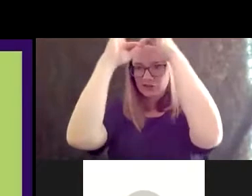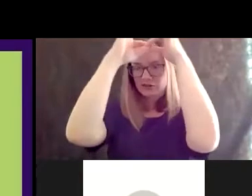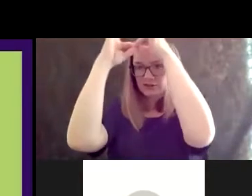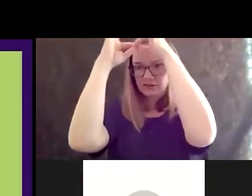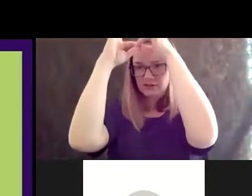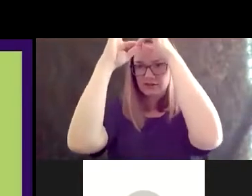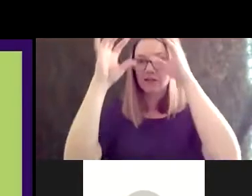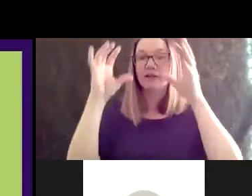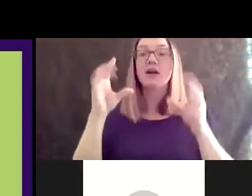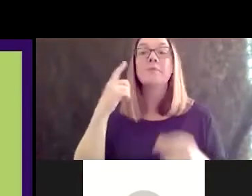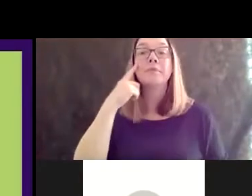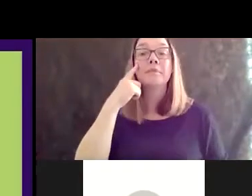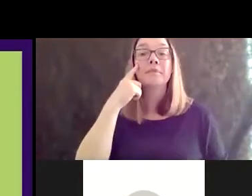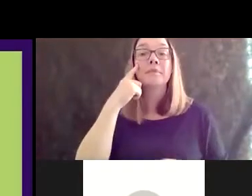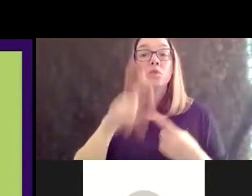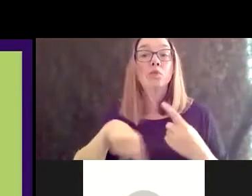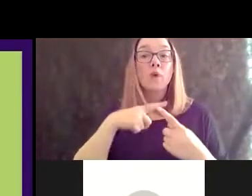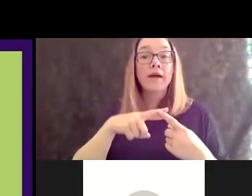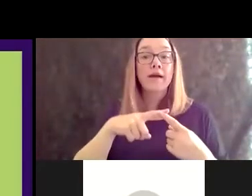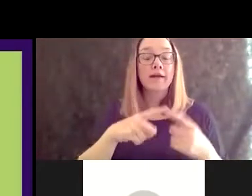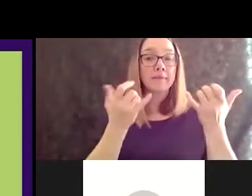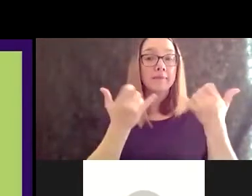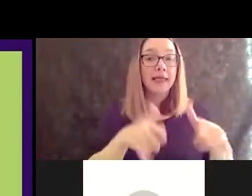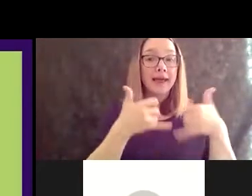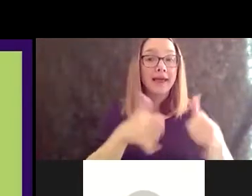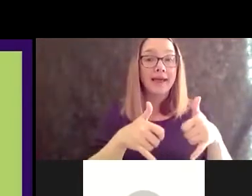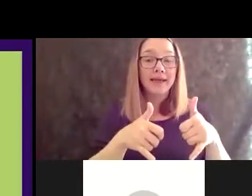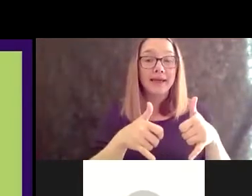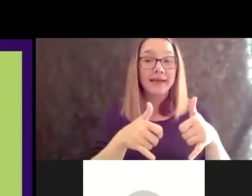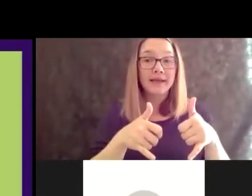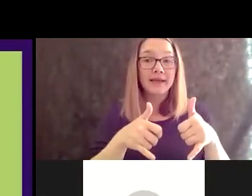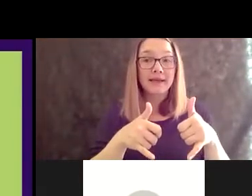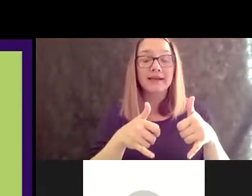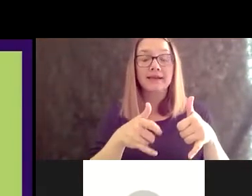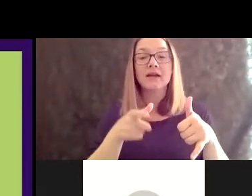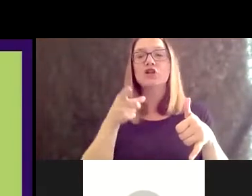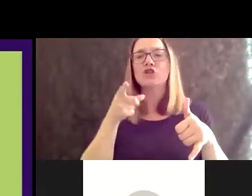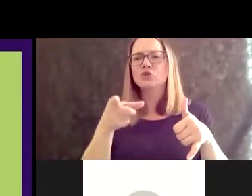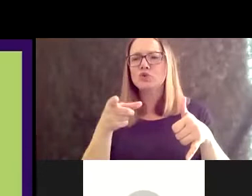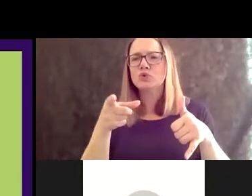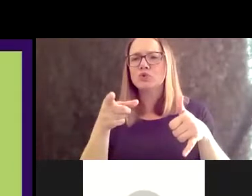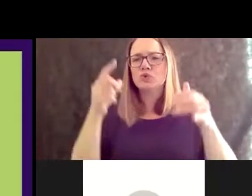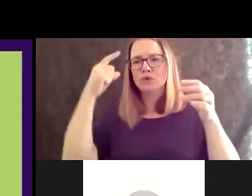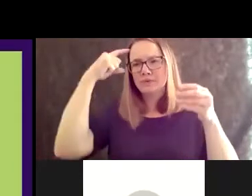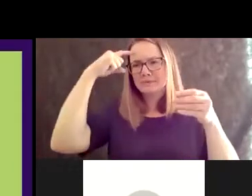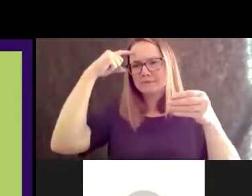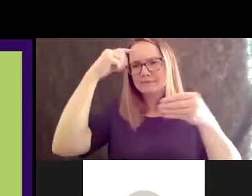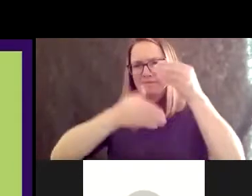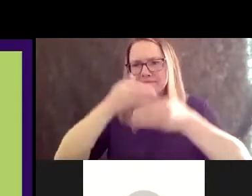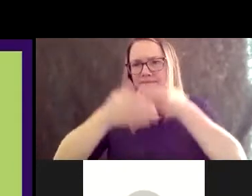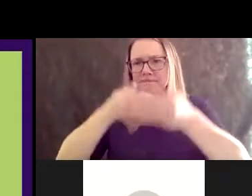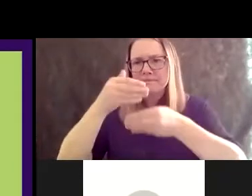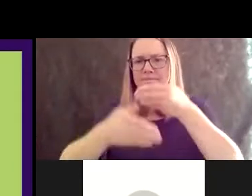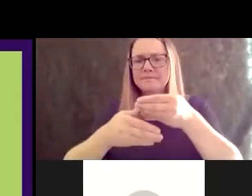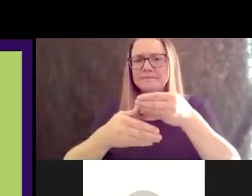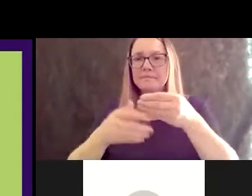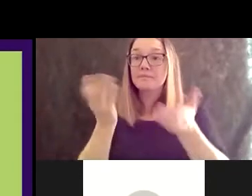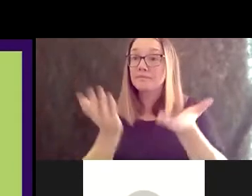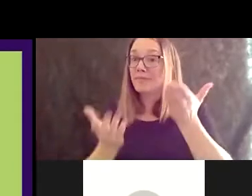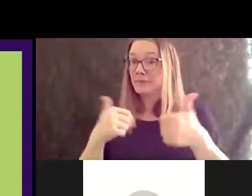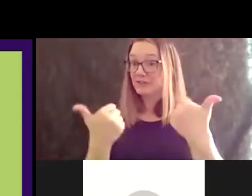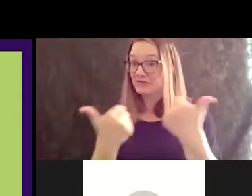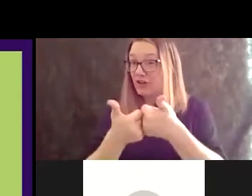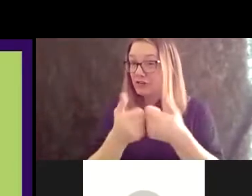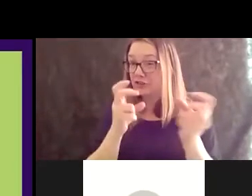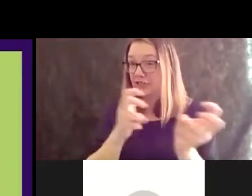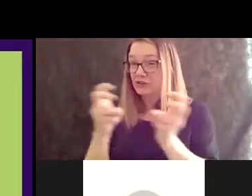by playing, you're actually sorting out and figuring out some complex and challenging issues,